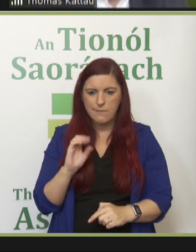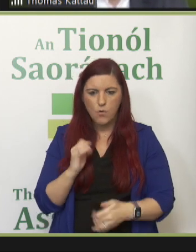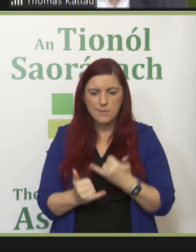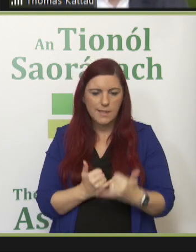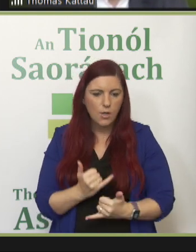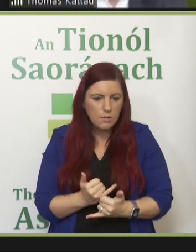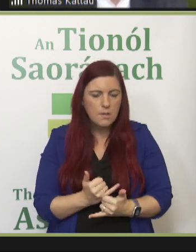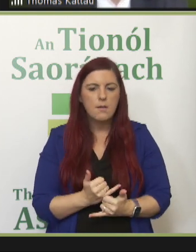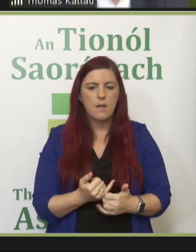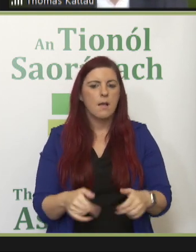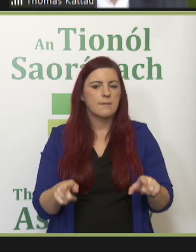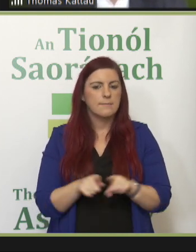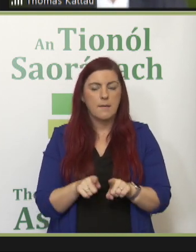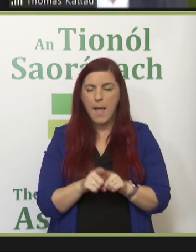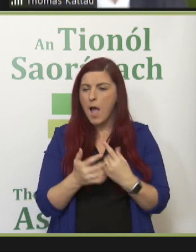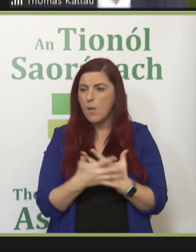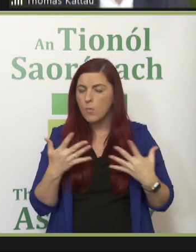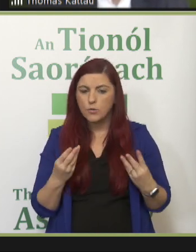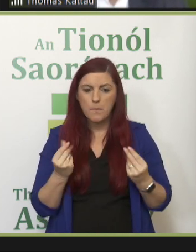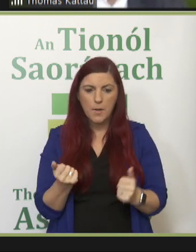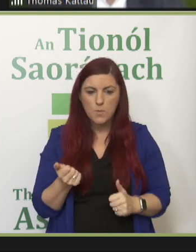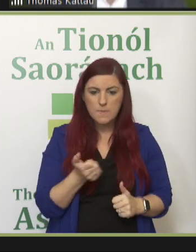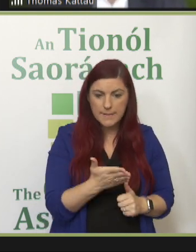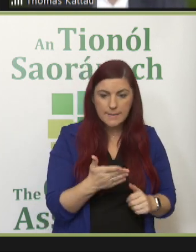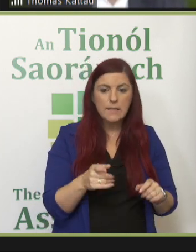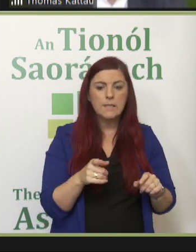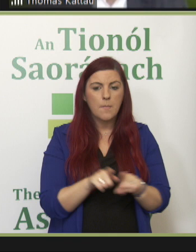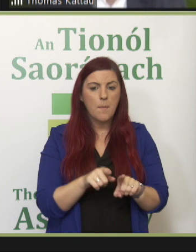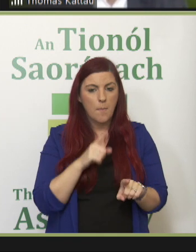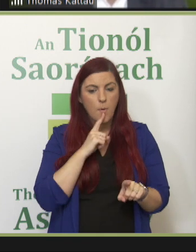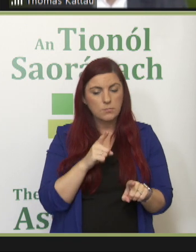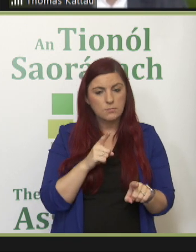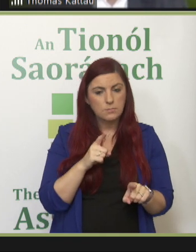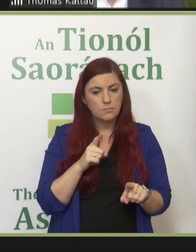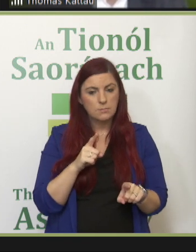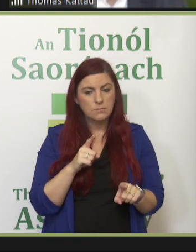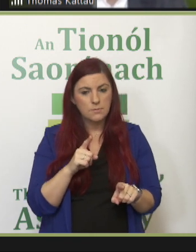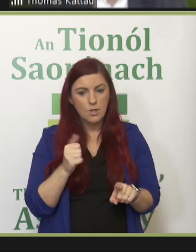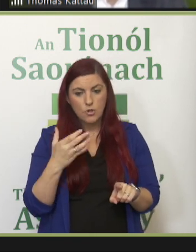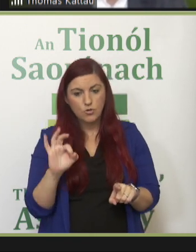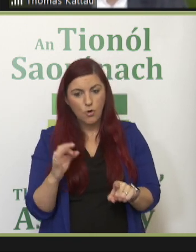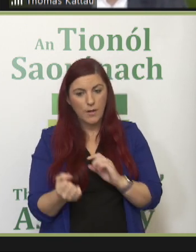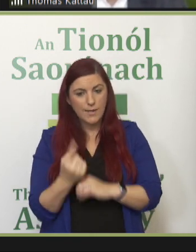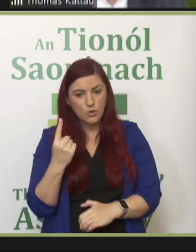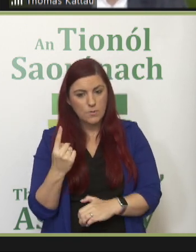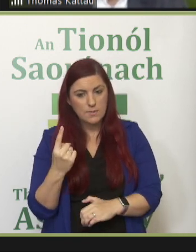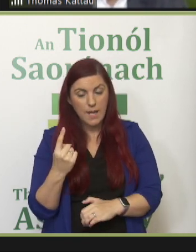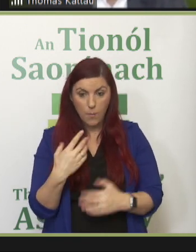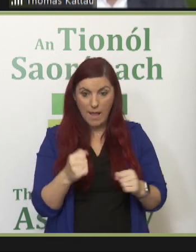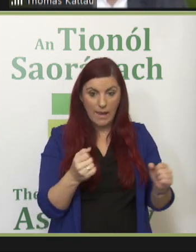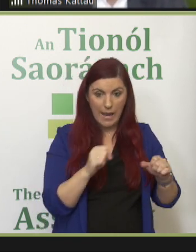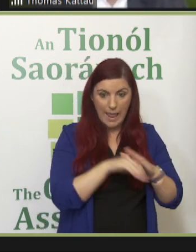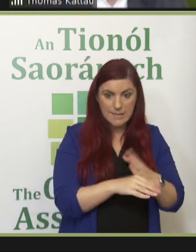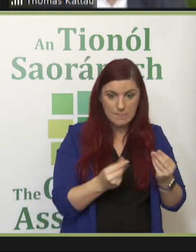immense amounts of money, but at the same time, the world drug problem has not reduced. On the contrary, we have seen